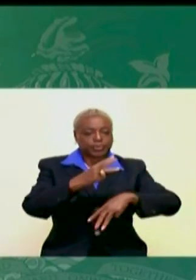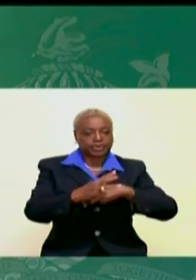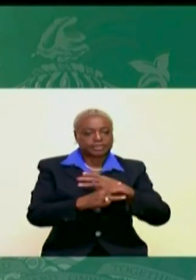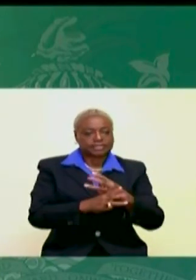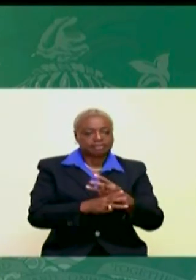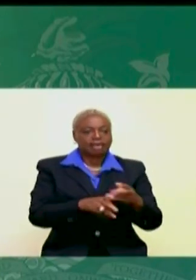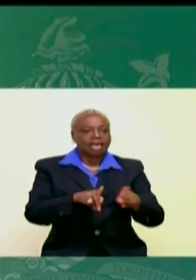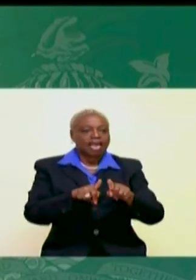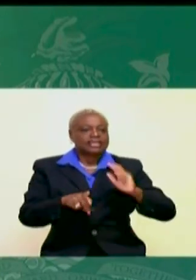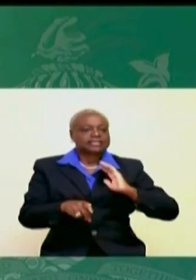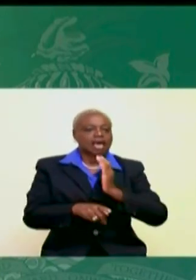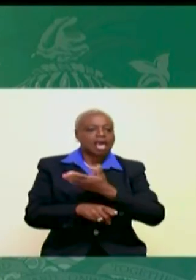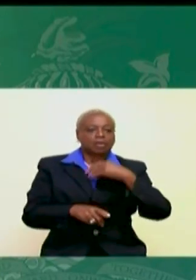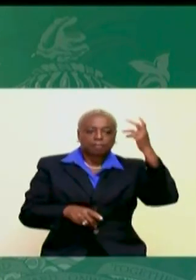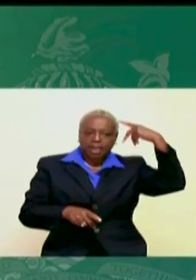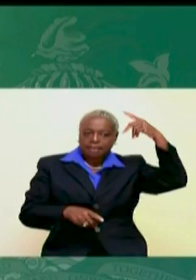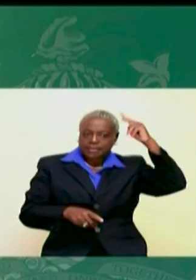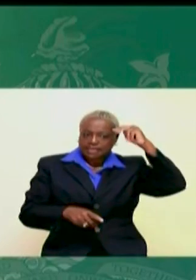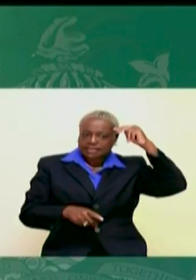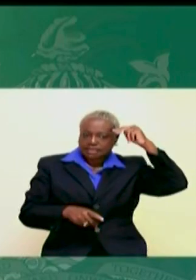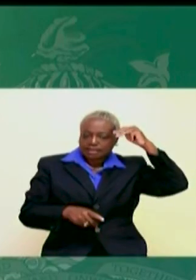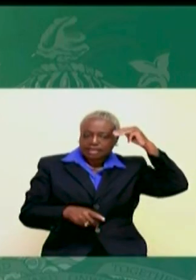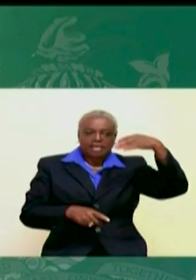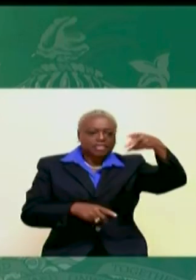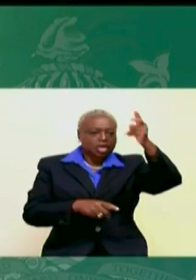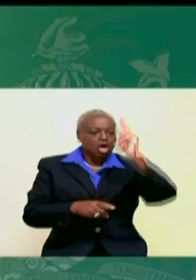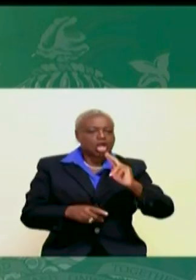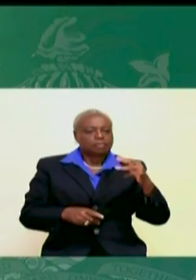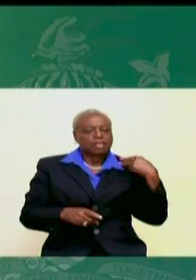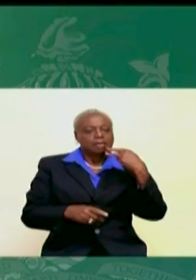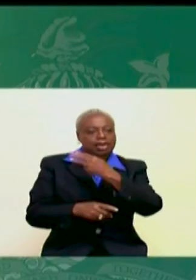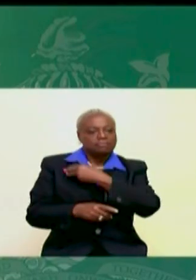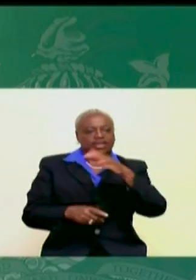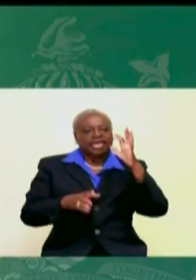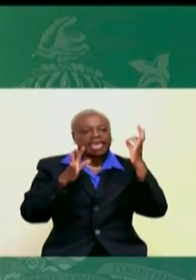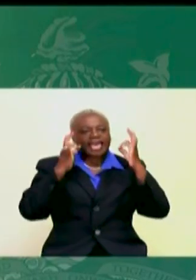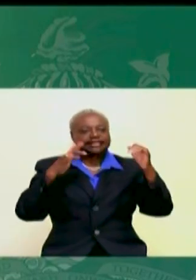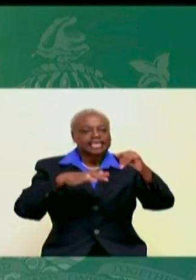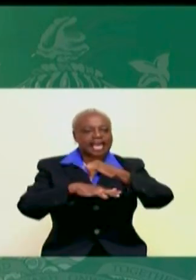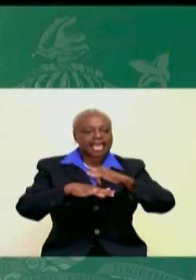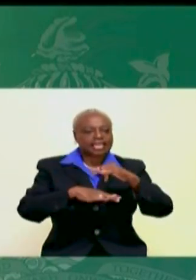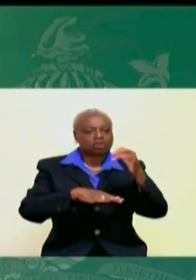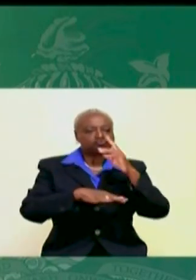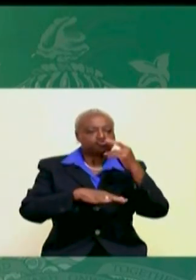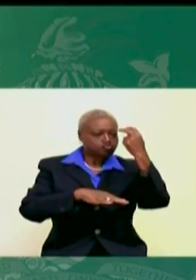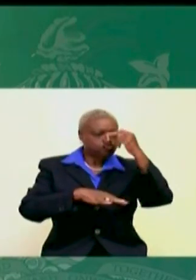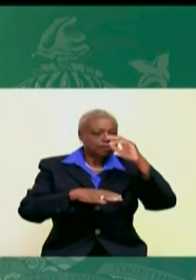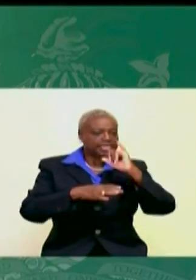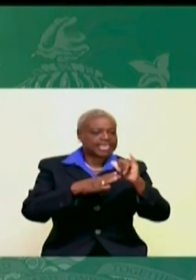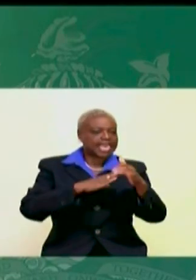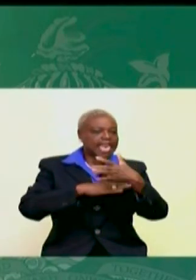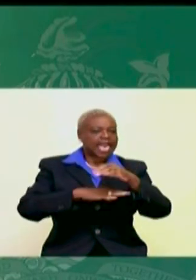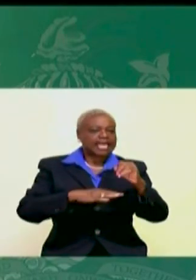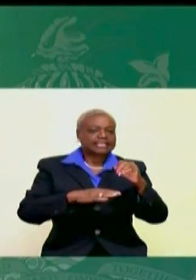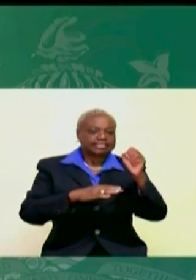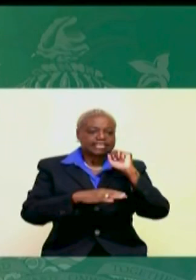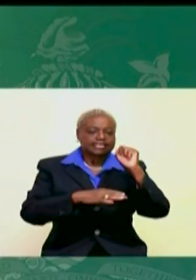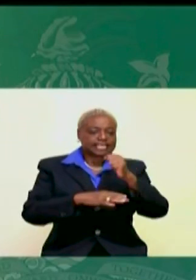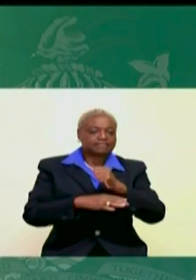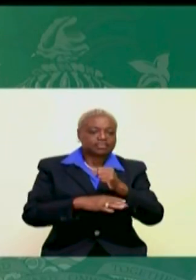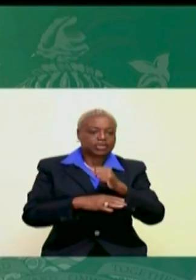our Prime Minister, the Honorable Member for Cat Island, Rumkey, and San Salvador further demonstrated while hosting the